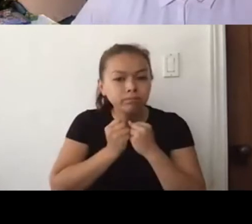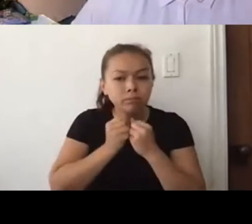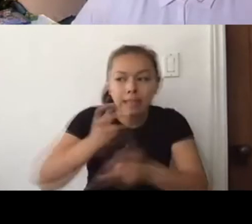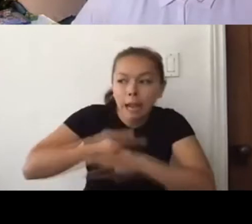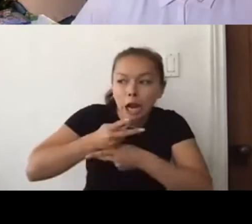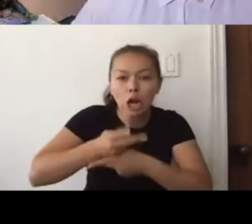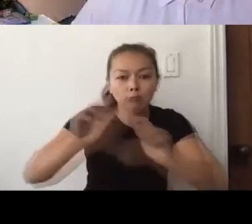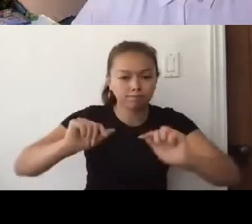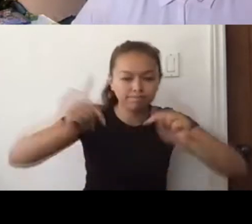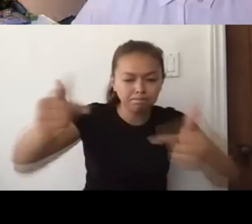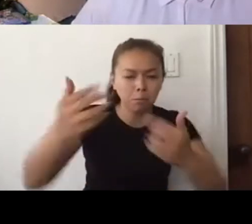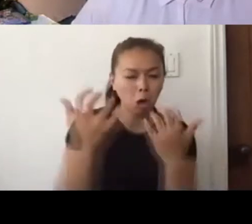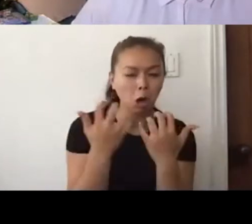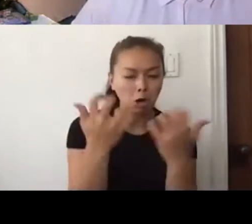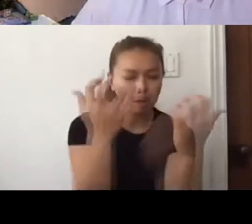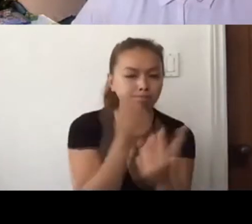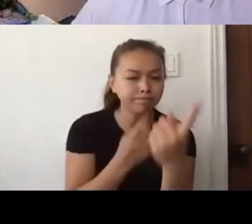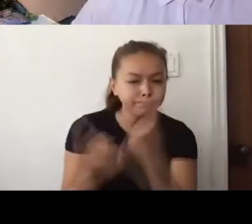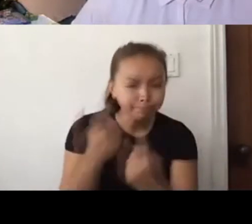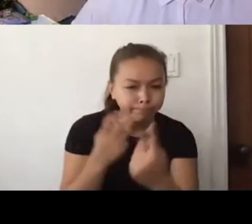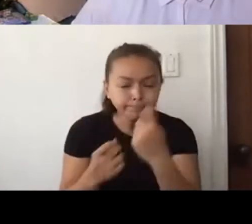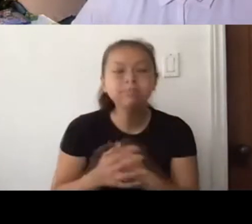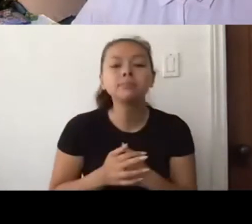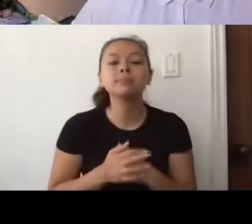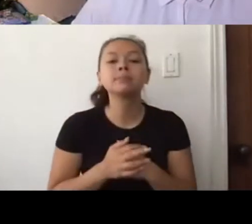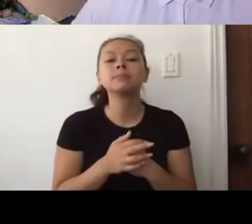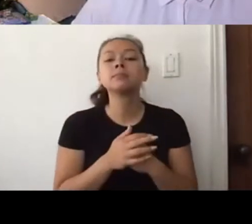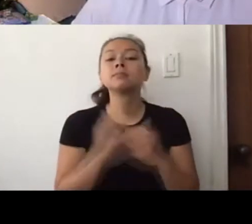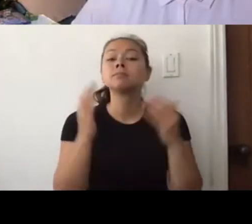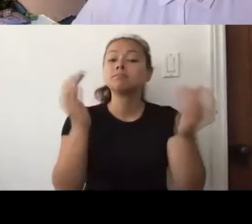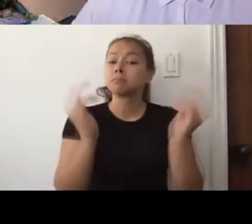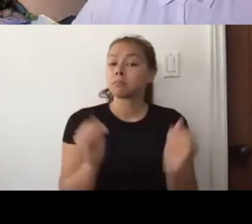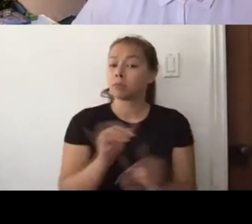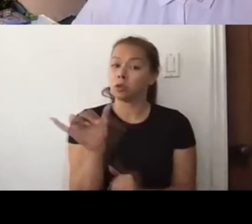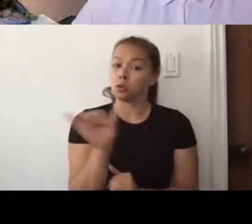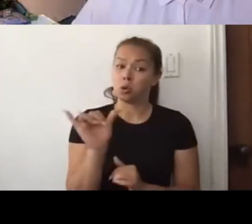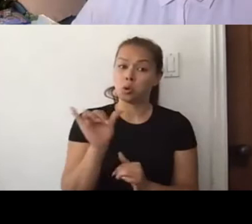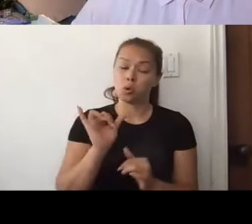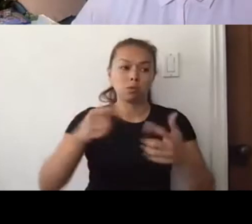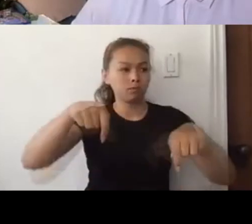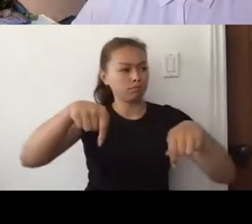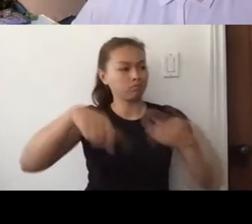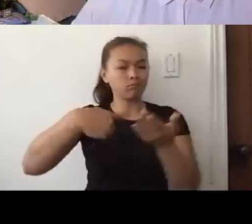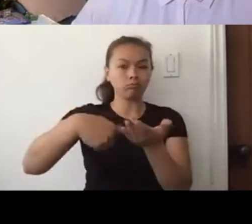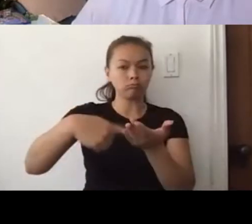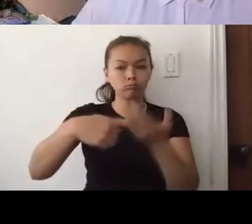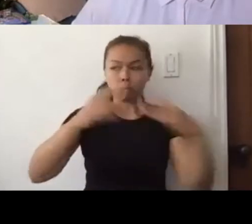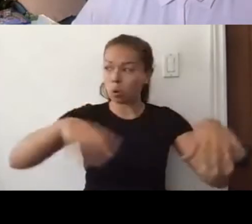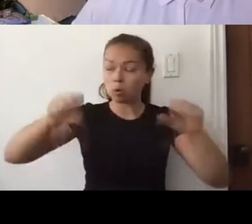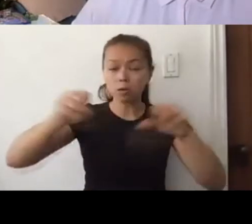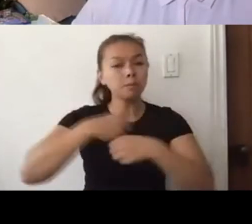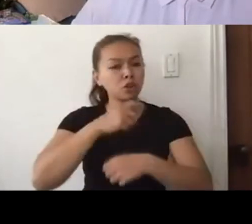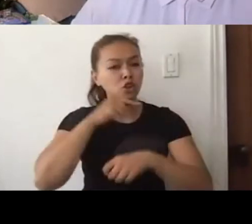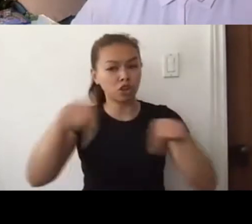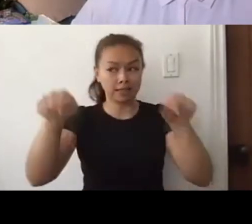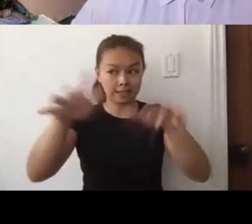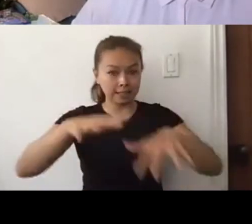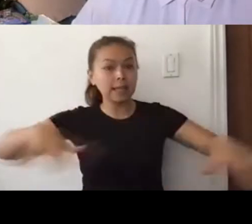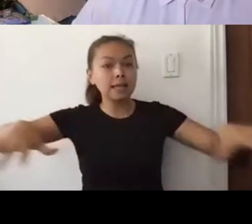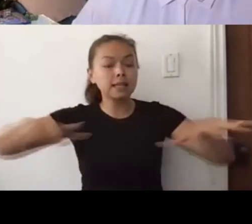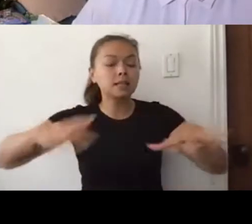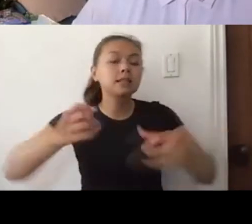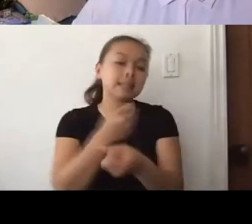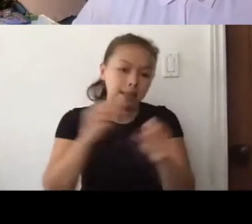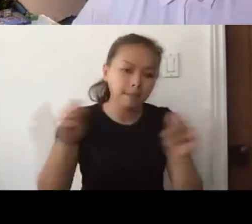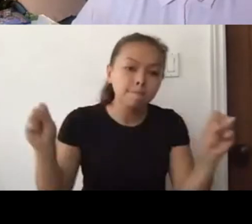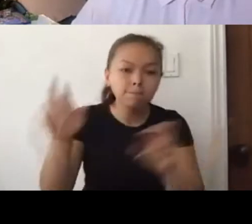a safe and equitable and inspiring space to have this conversation. So just a few things to keep in mind as we